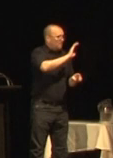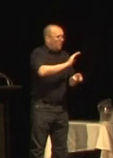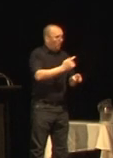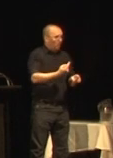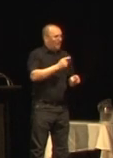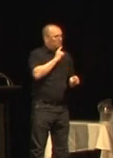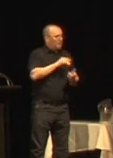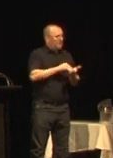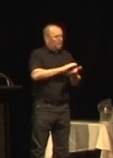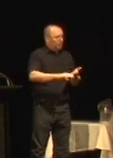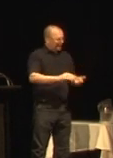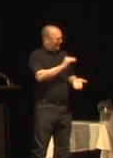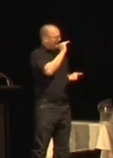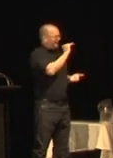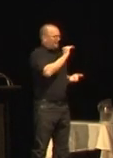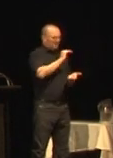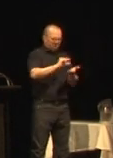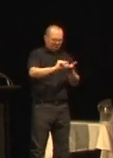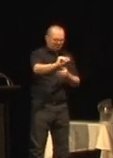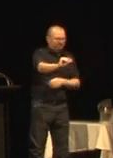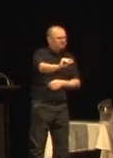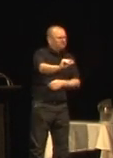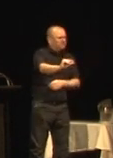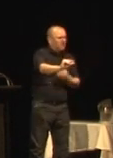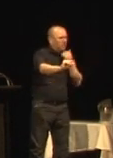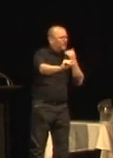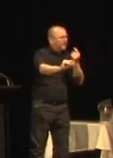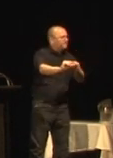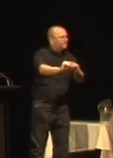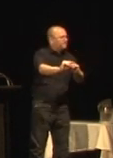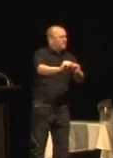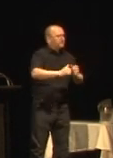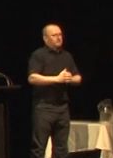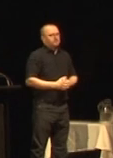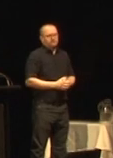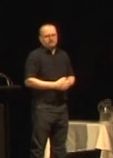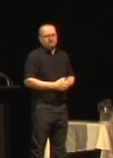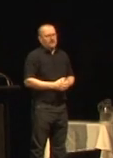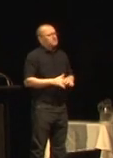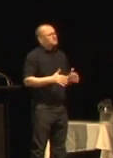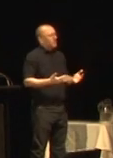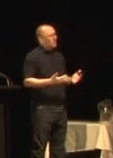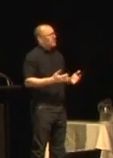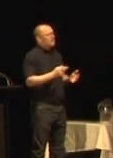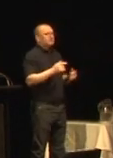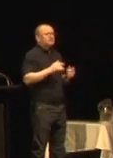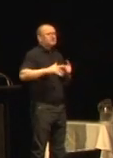thinking about that question I let linger up on the screen for a moment, how do we get challenging, difficult work done in